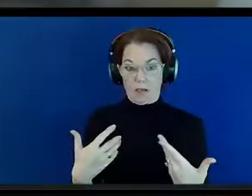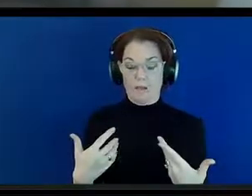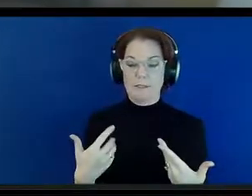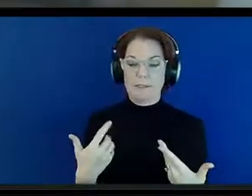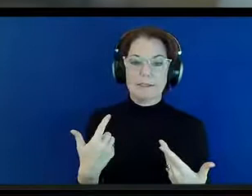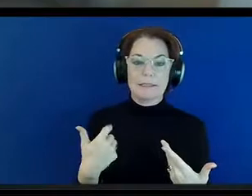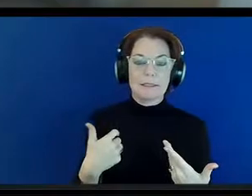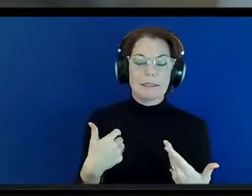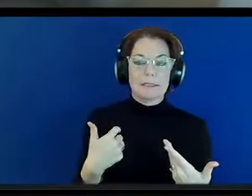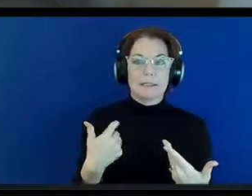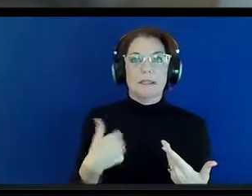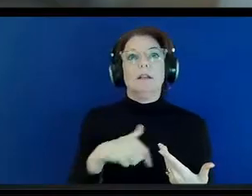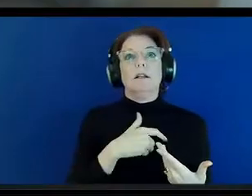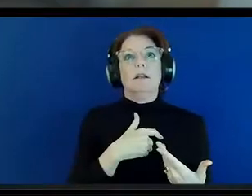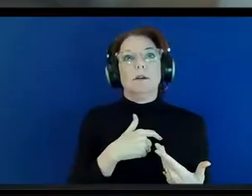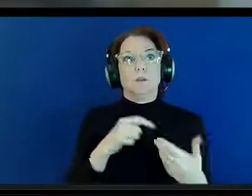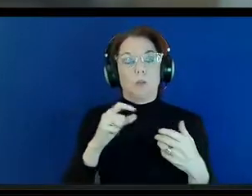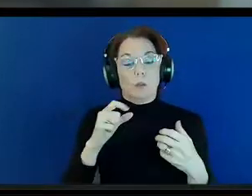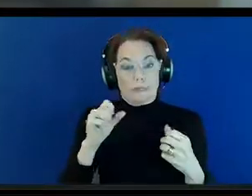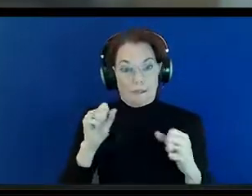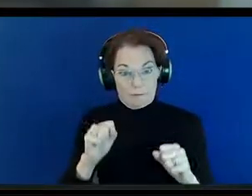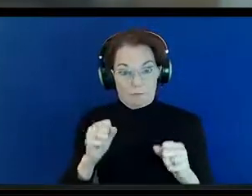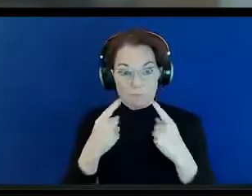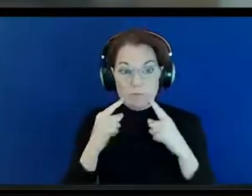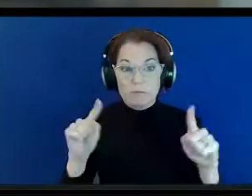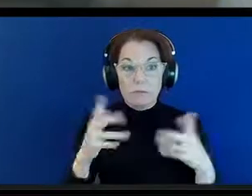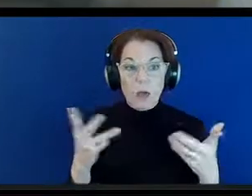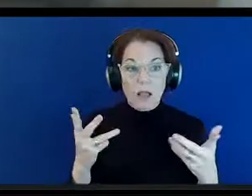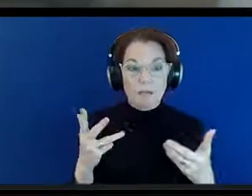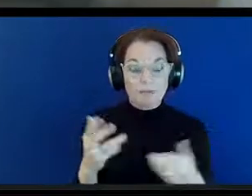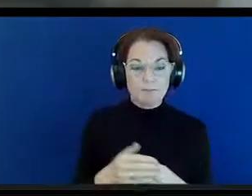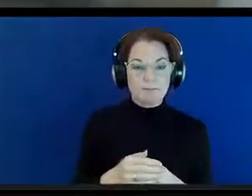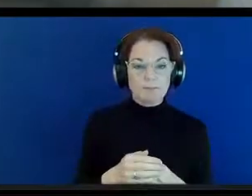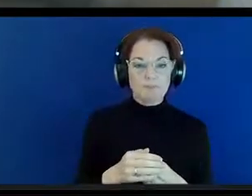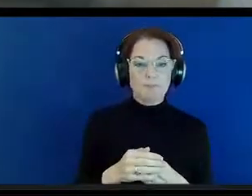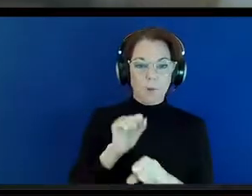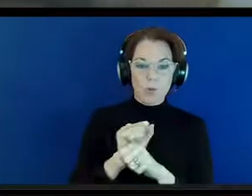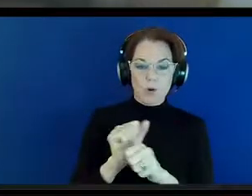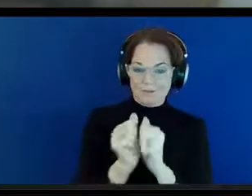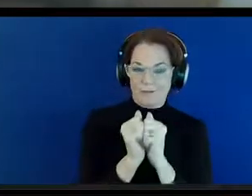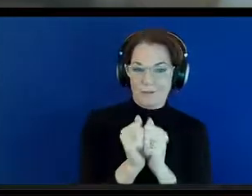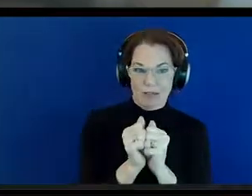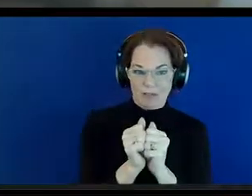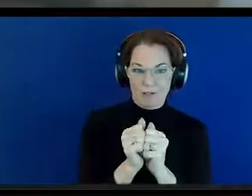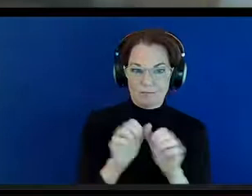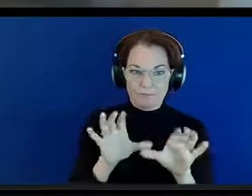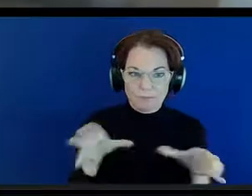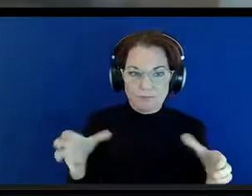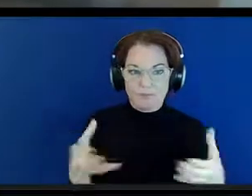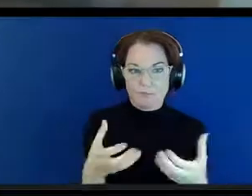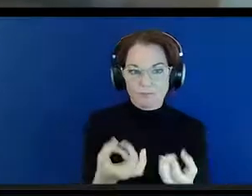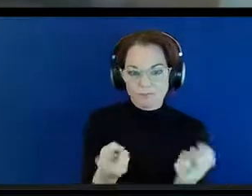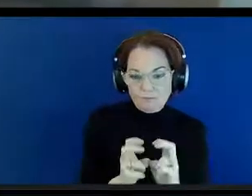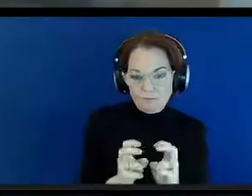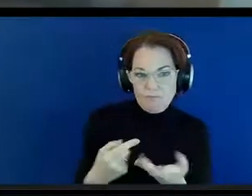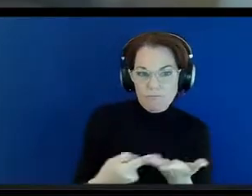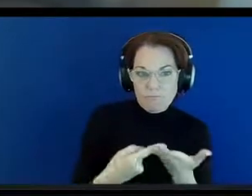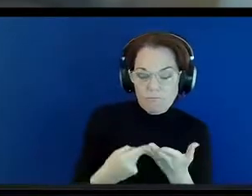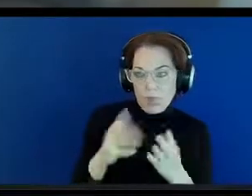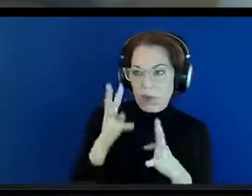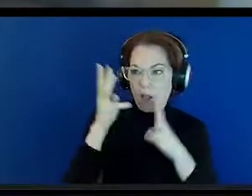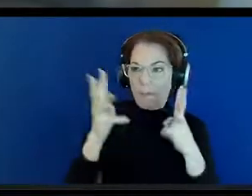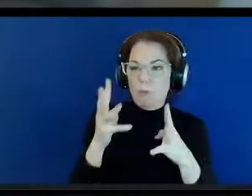things that we've been able to do in the past is work together to come up with what